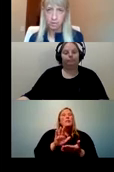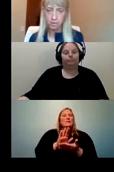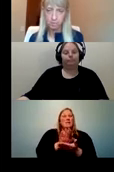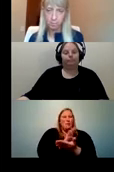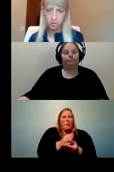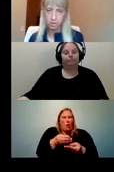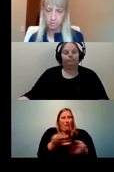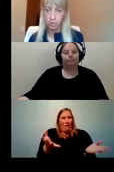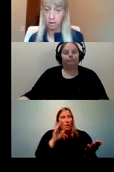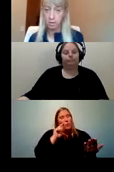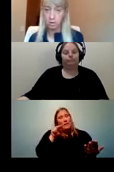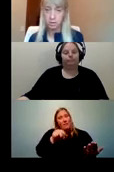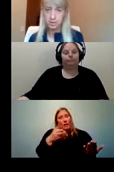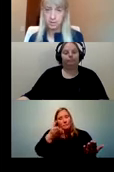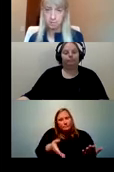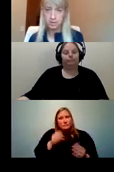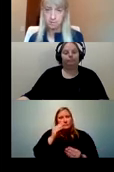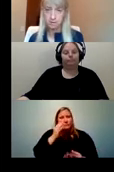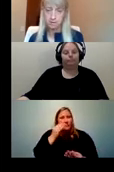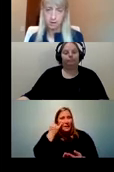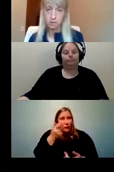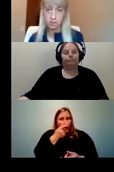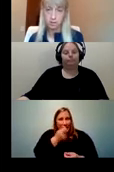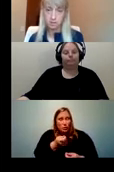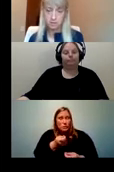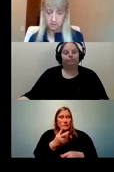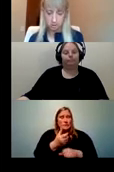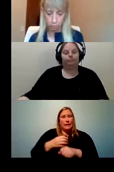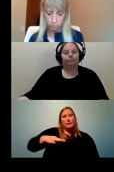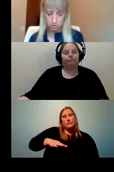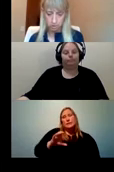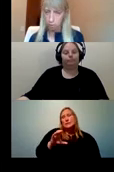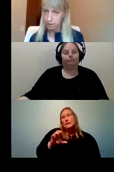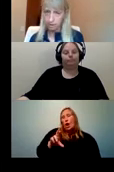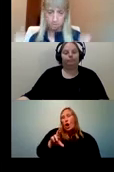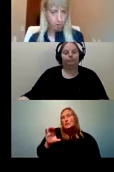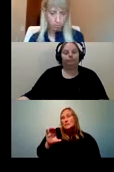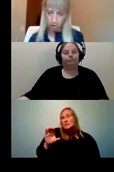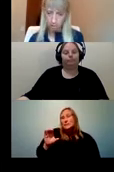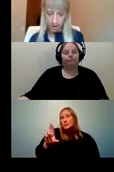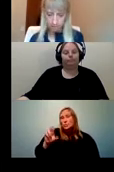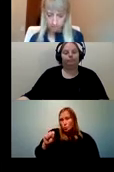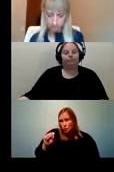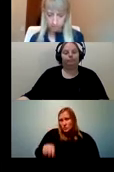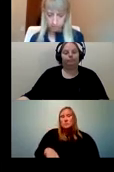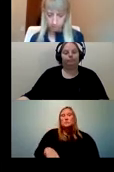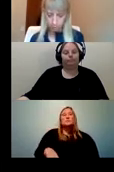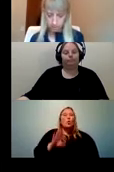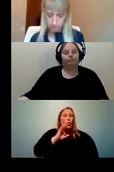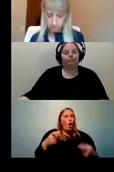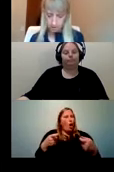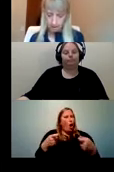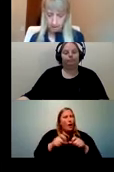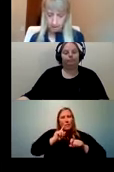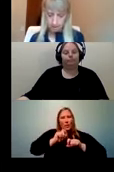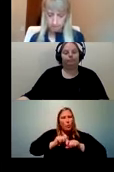there will be the information if you are interested in receiving CRCs and CEUs. We send both automatically to those that